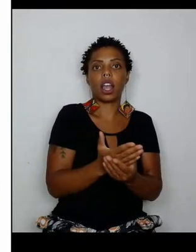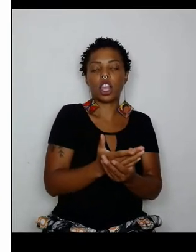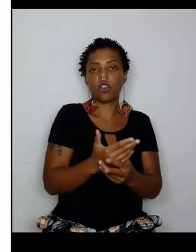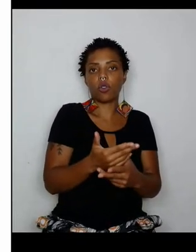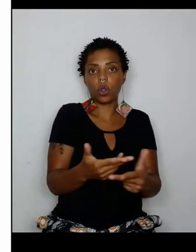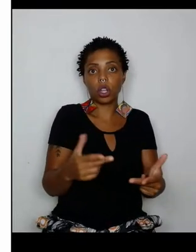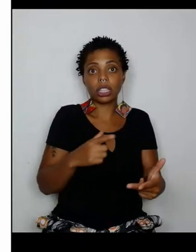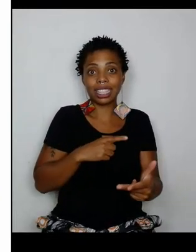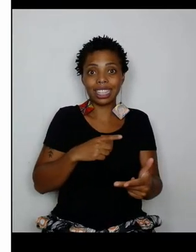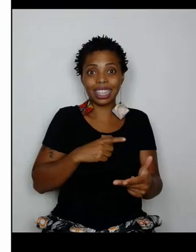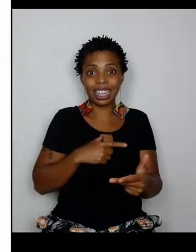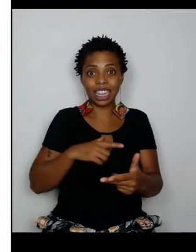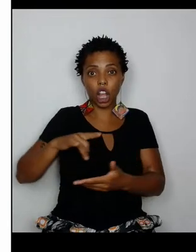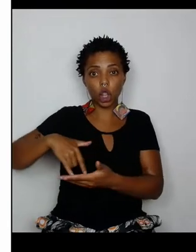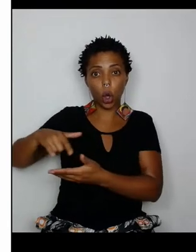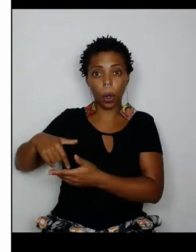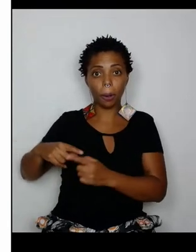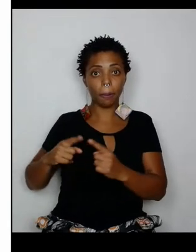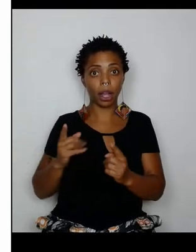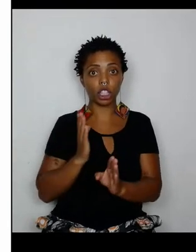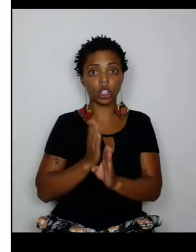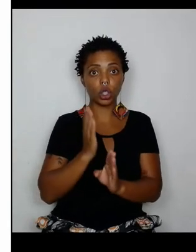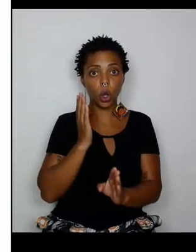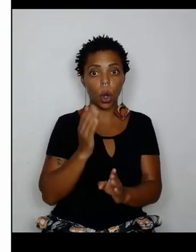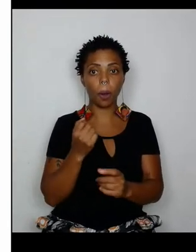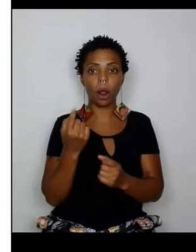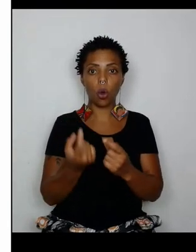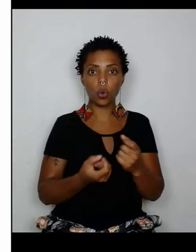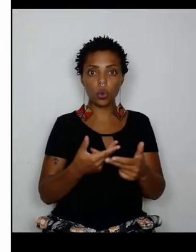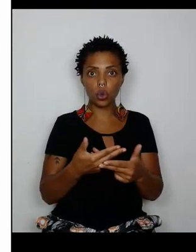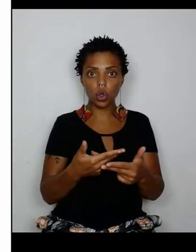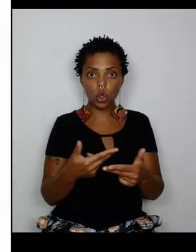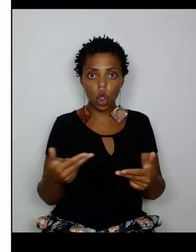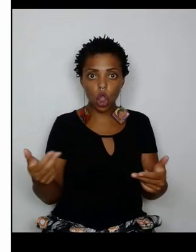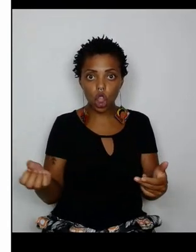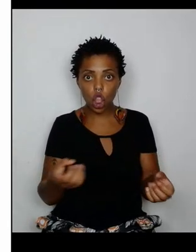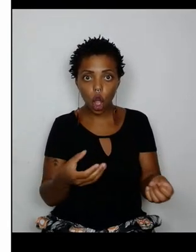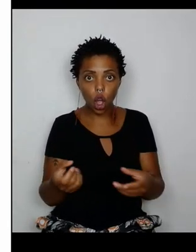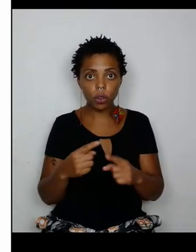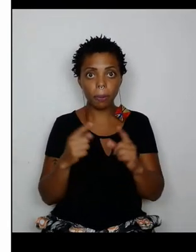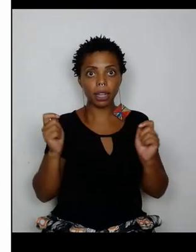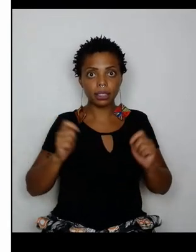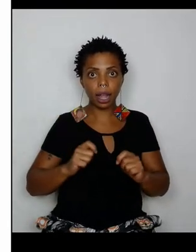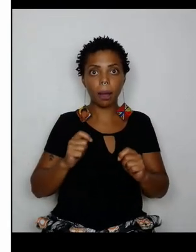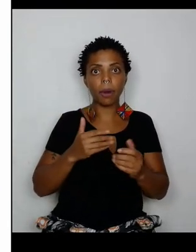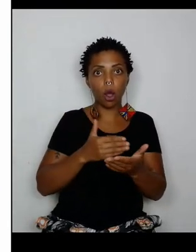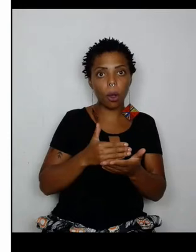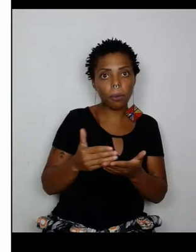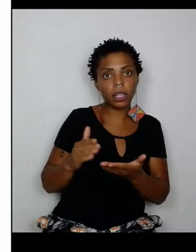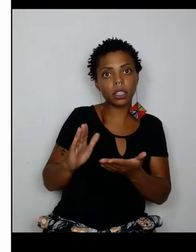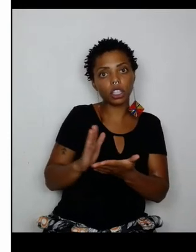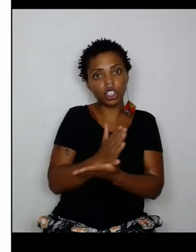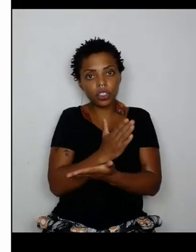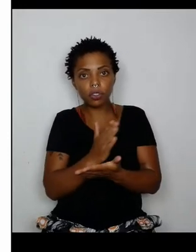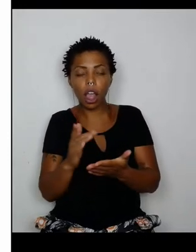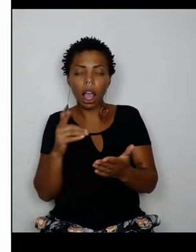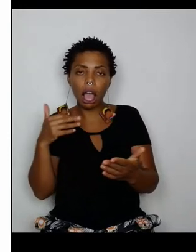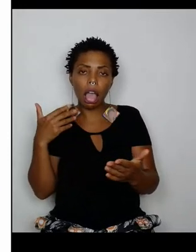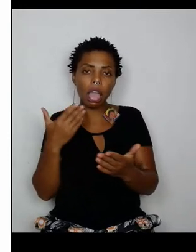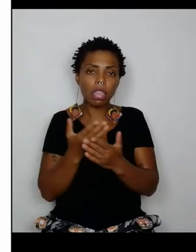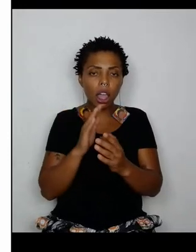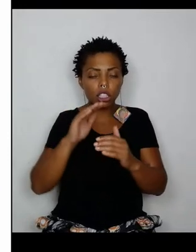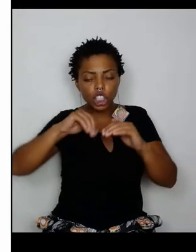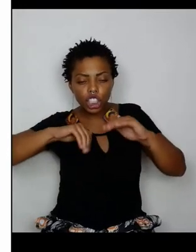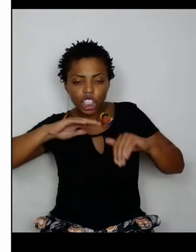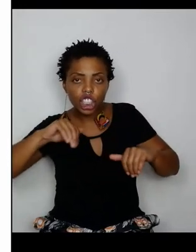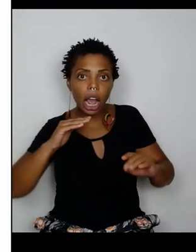new ones we can continue to peel away the layers until something new exists i don't yet know what that new thing will look like but